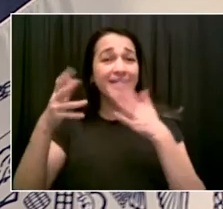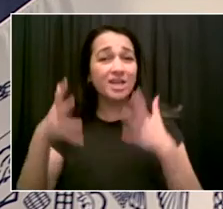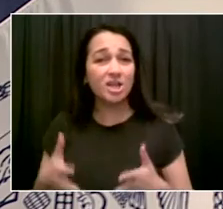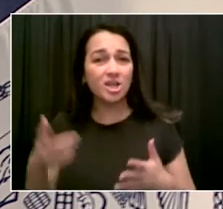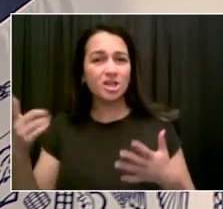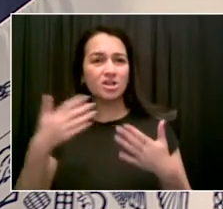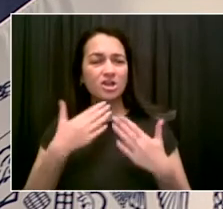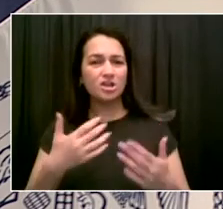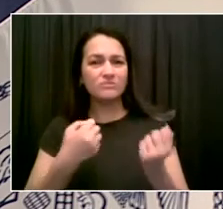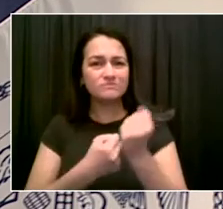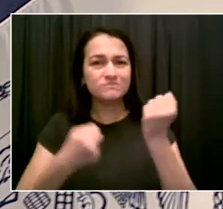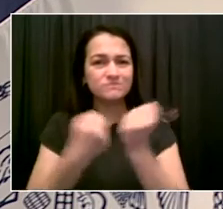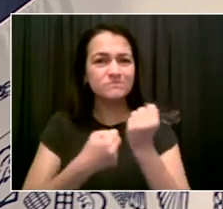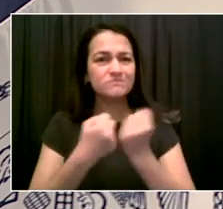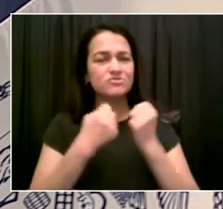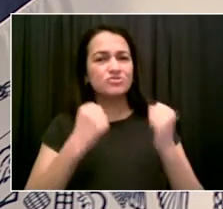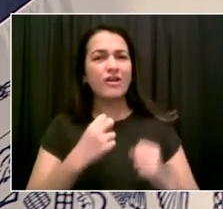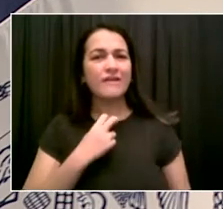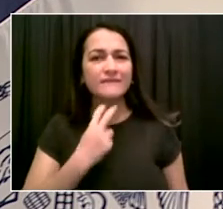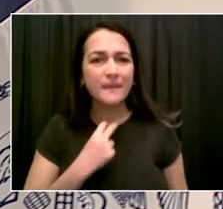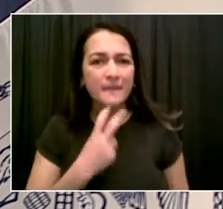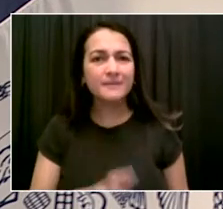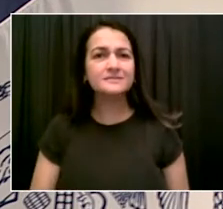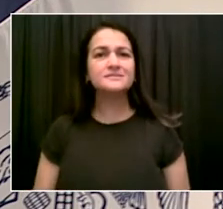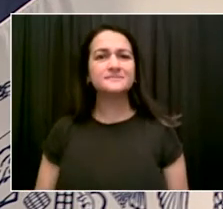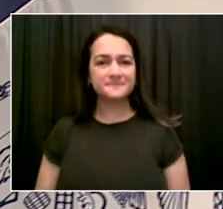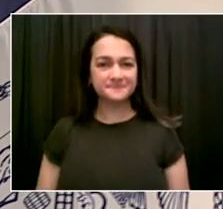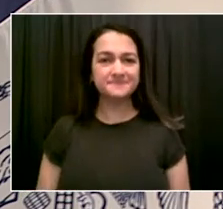Thank you.